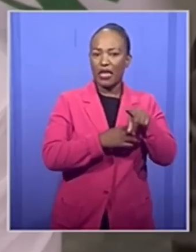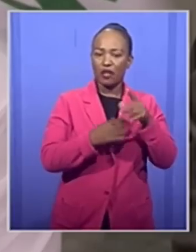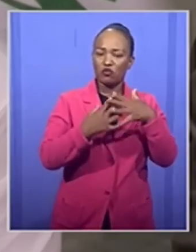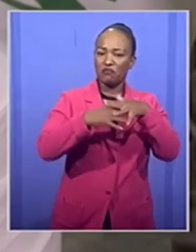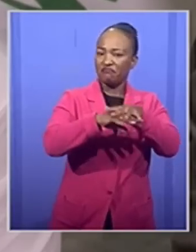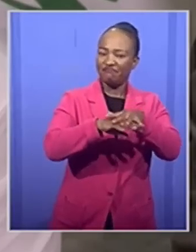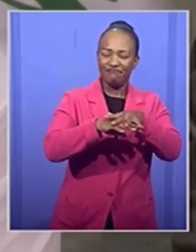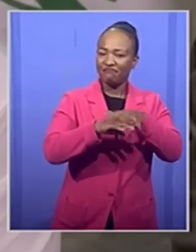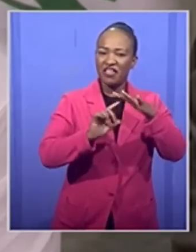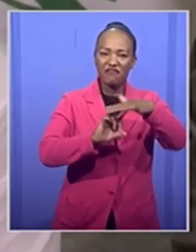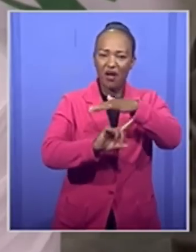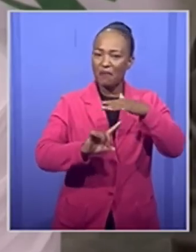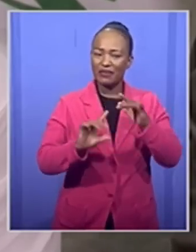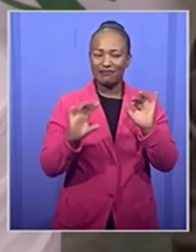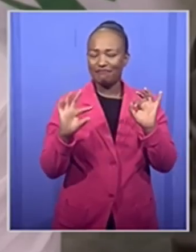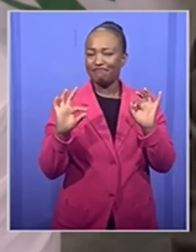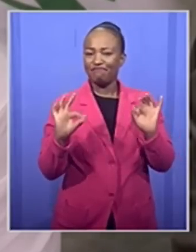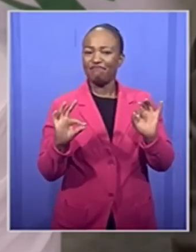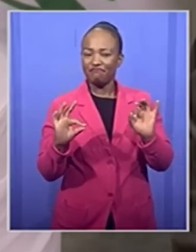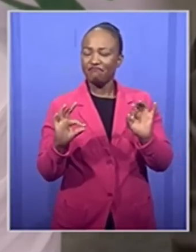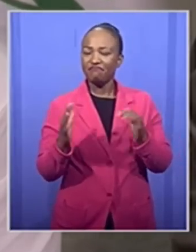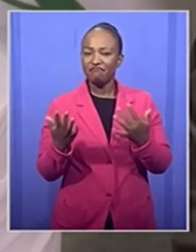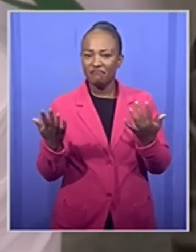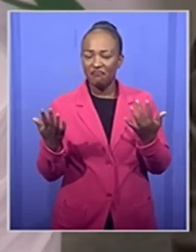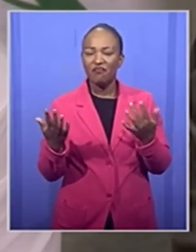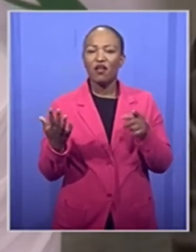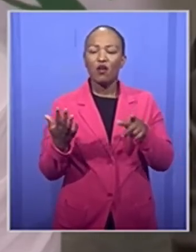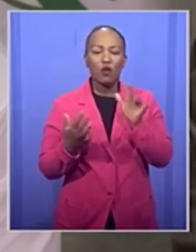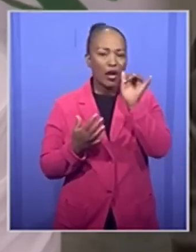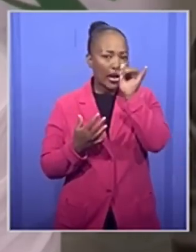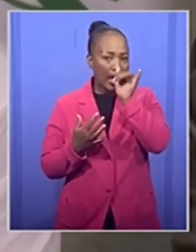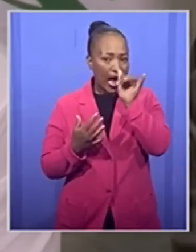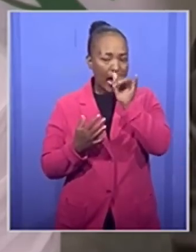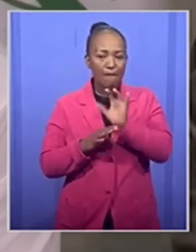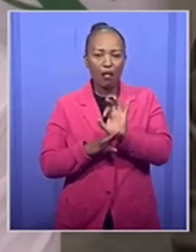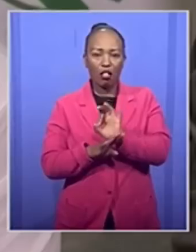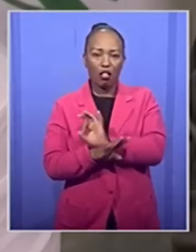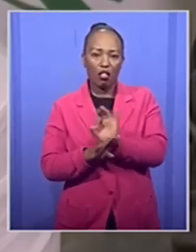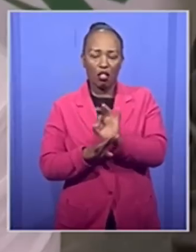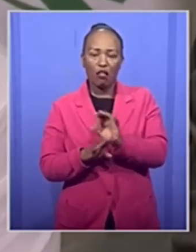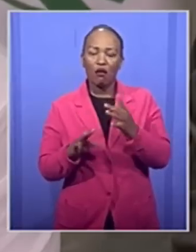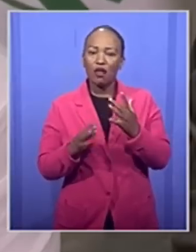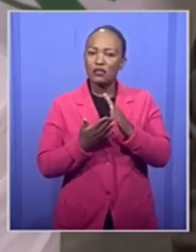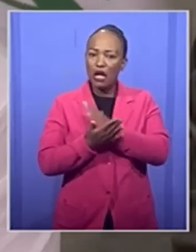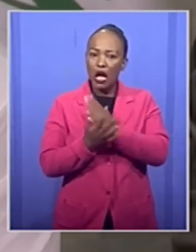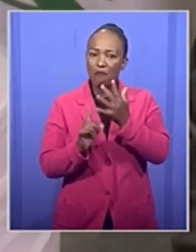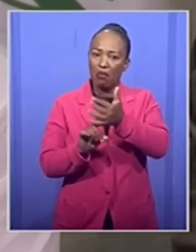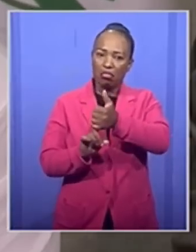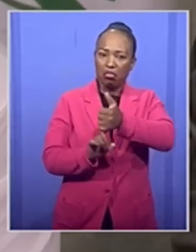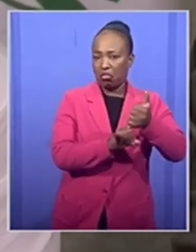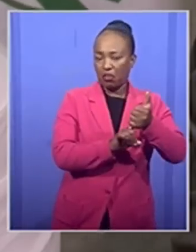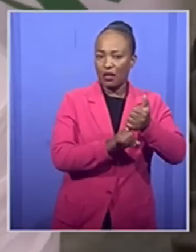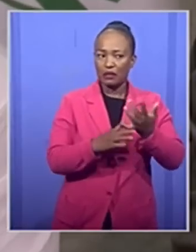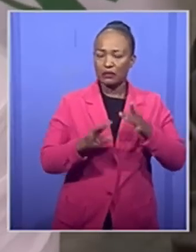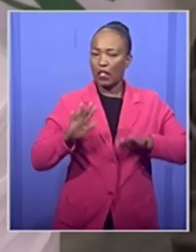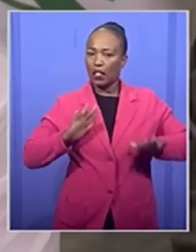has witnessed and experienced the prevalence of organized crime in the form of being held hostage and kidnapped, which makes